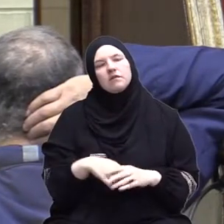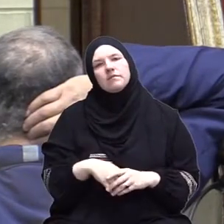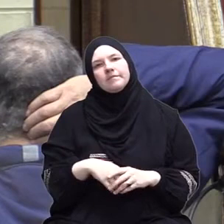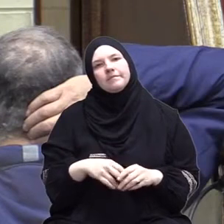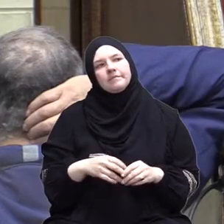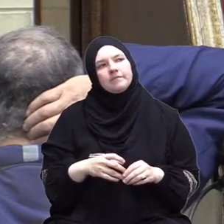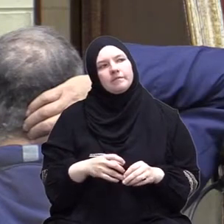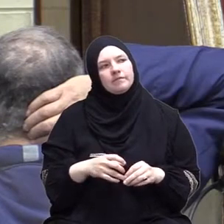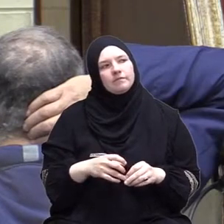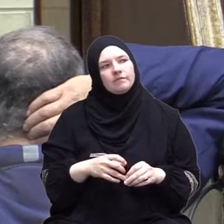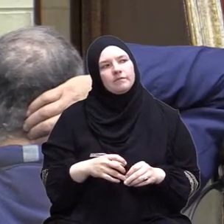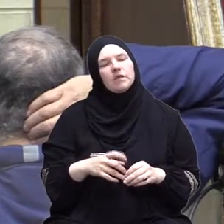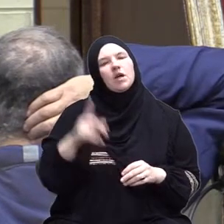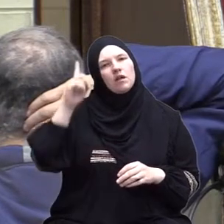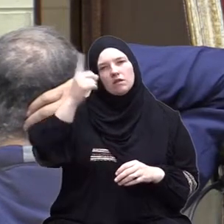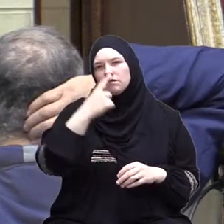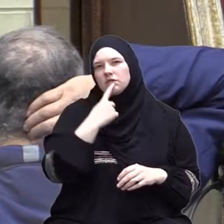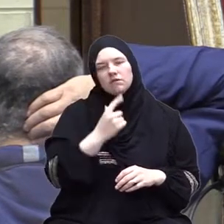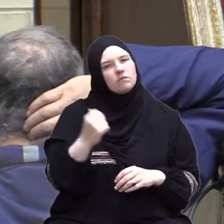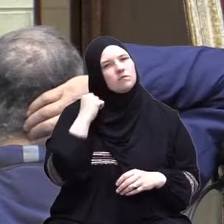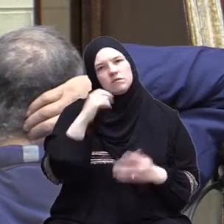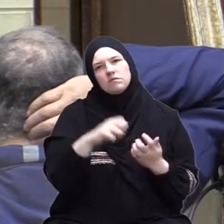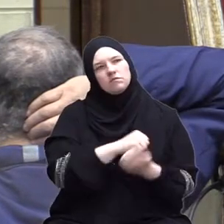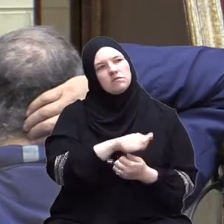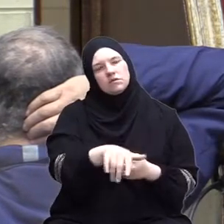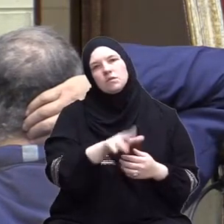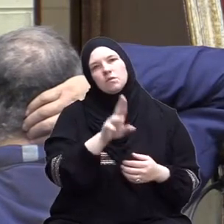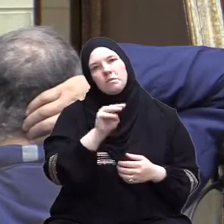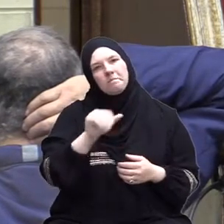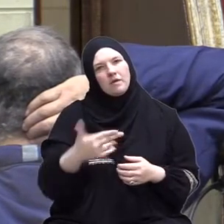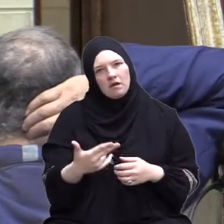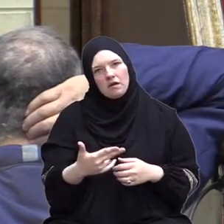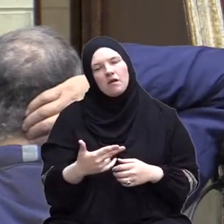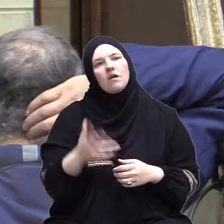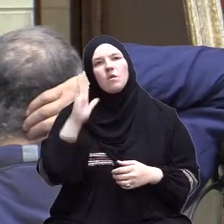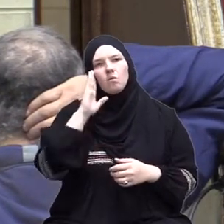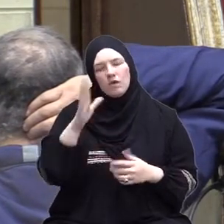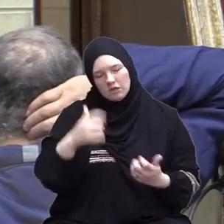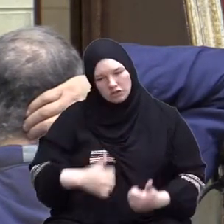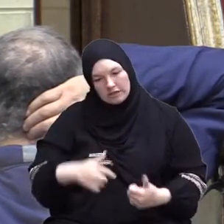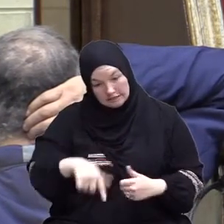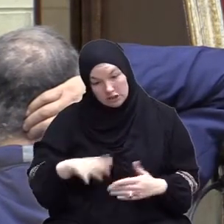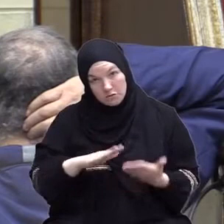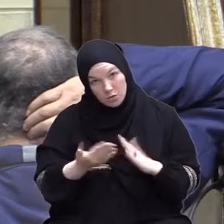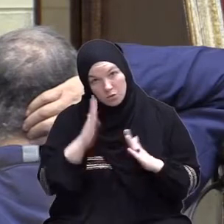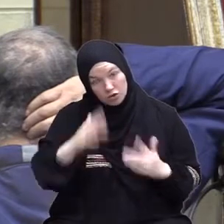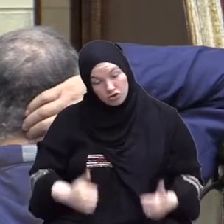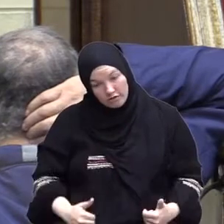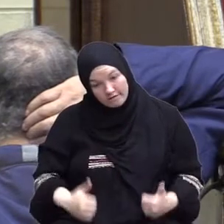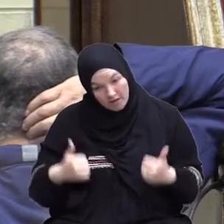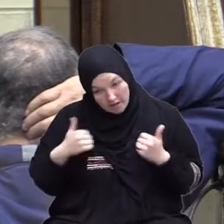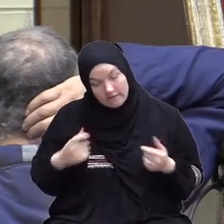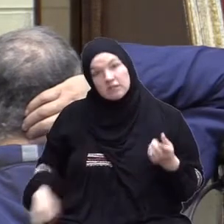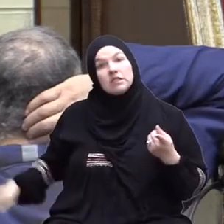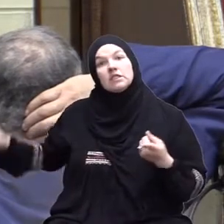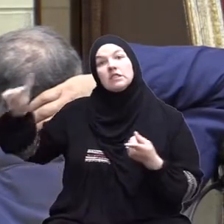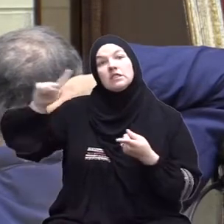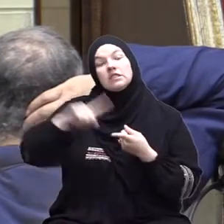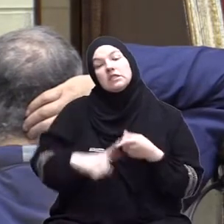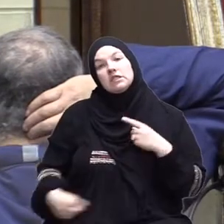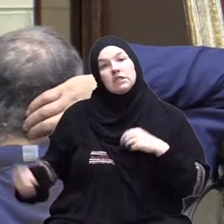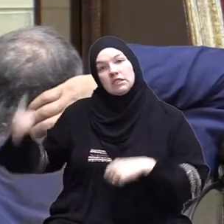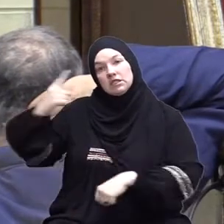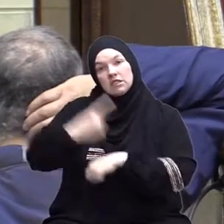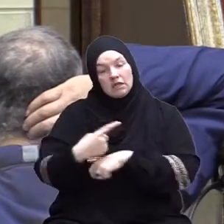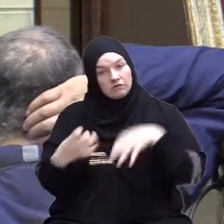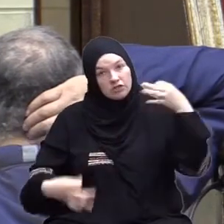Allah promised that he will not wipe this ummah. It will survive until the day of judgment, and those